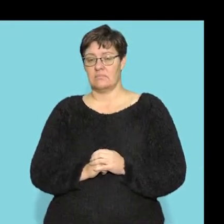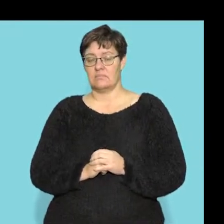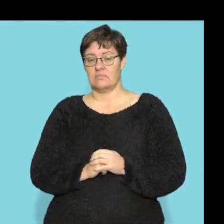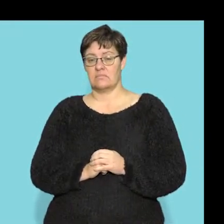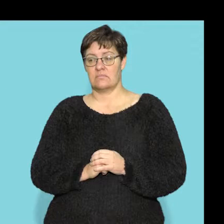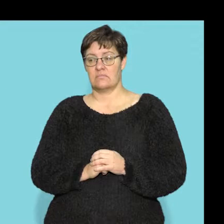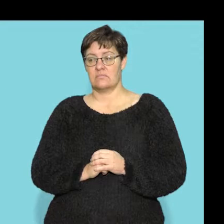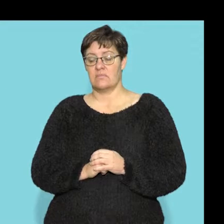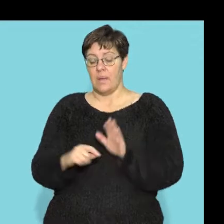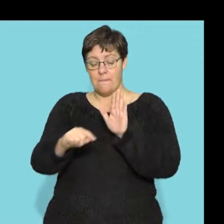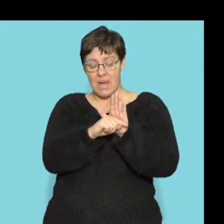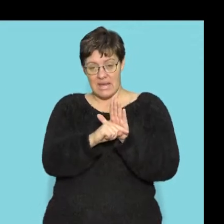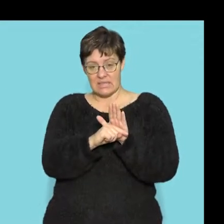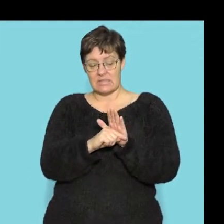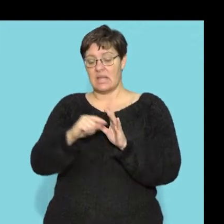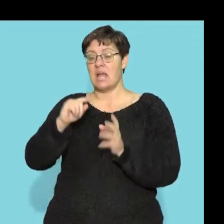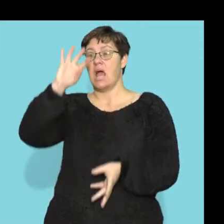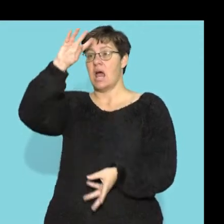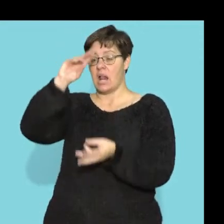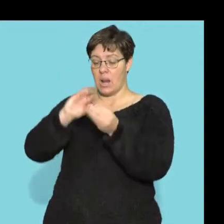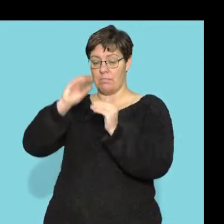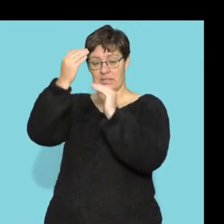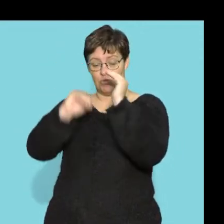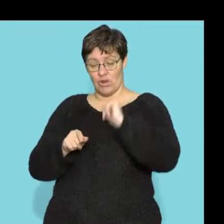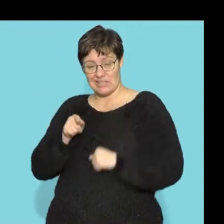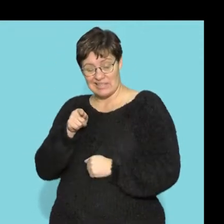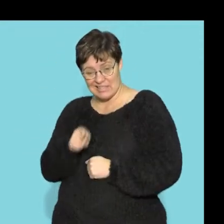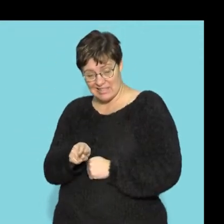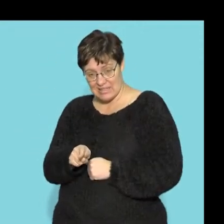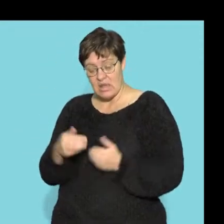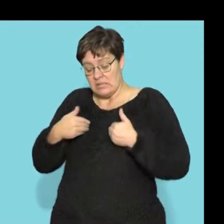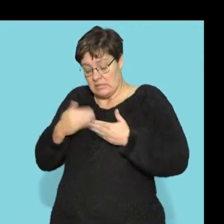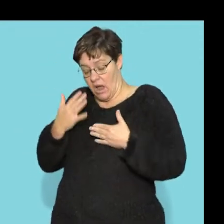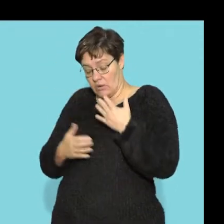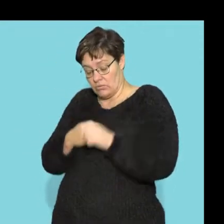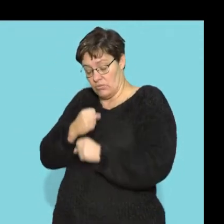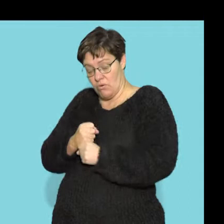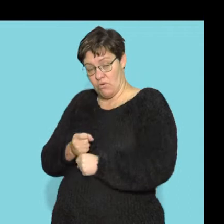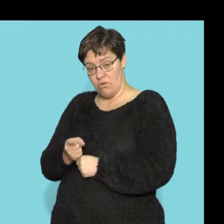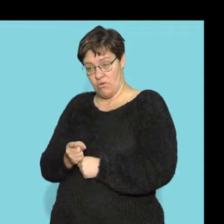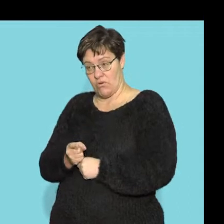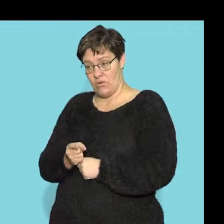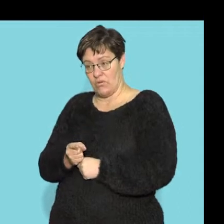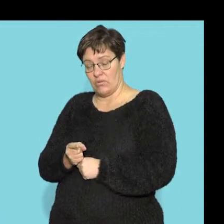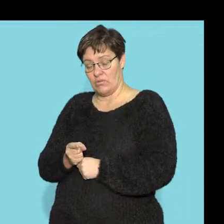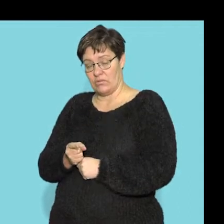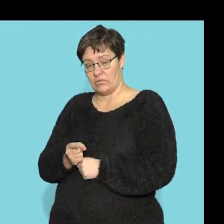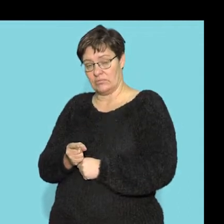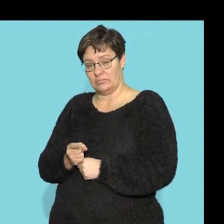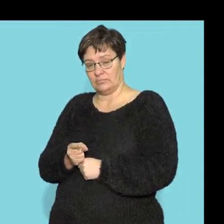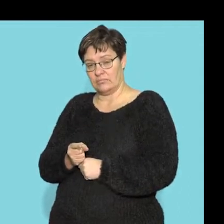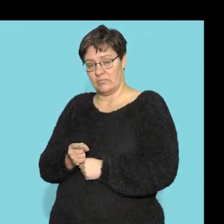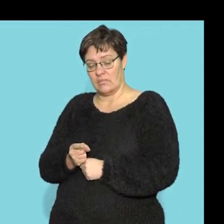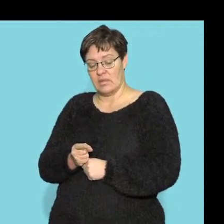price, minus my accumulated depreciation at the beginning of the year. So let's just indicate, there's my